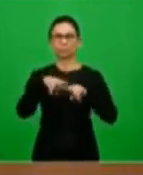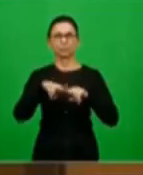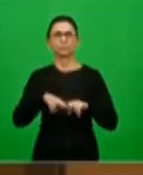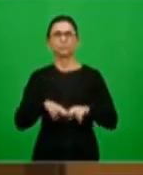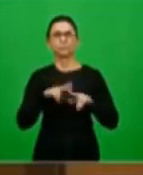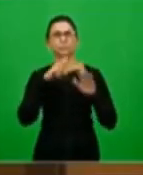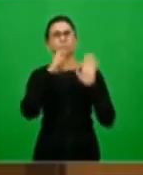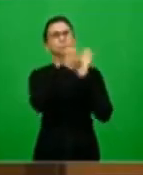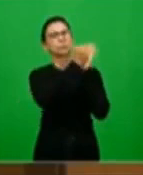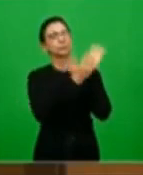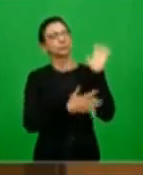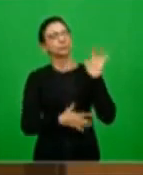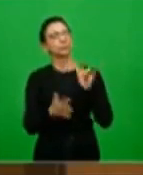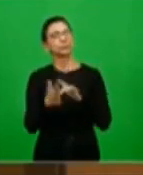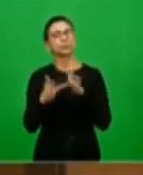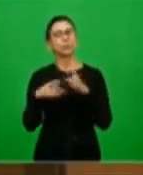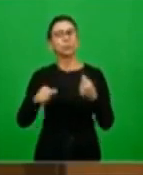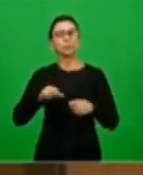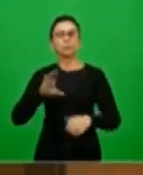Jesus.